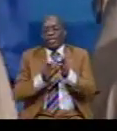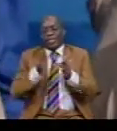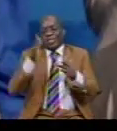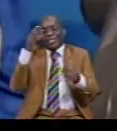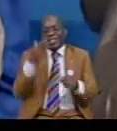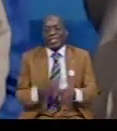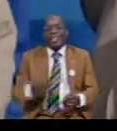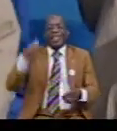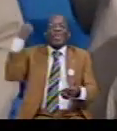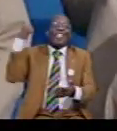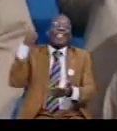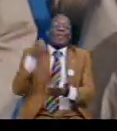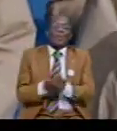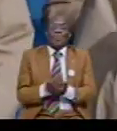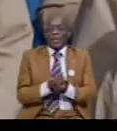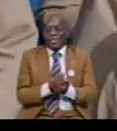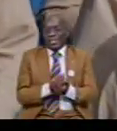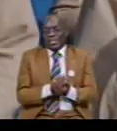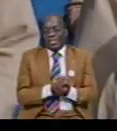Amen.